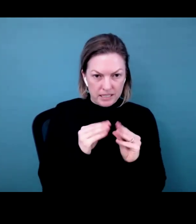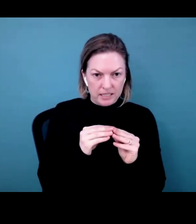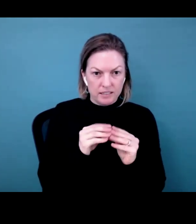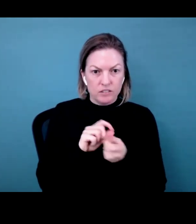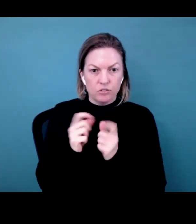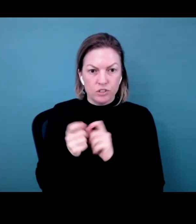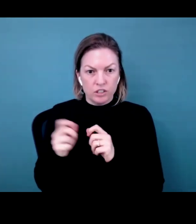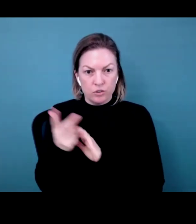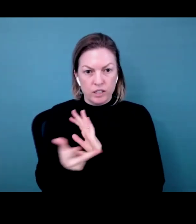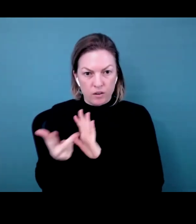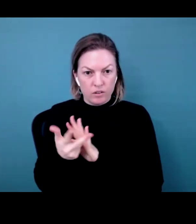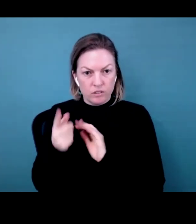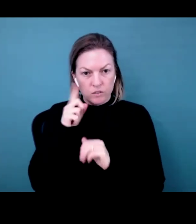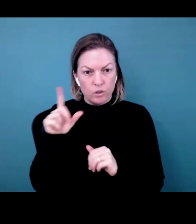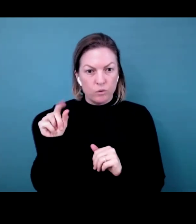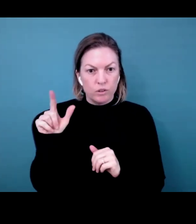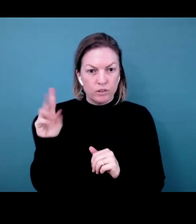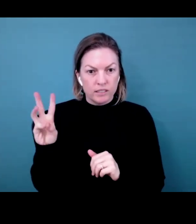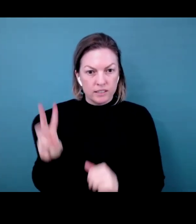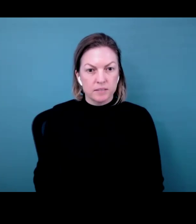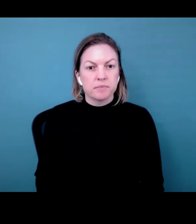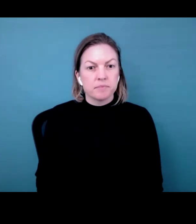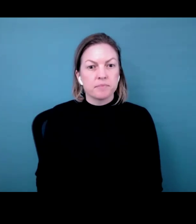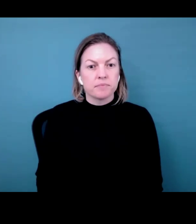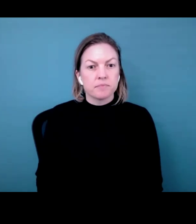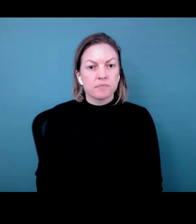hours for 2026.